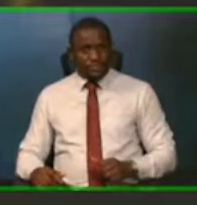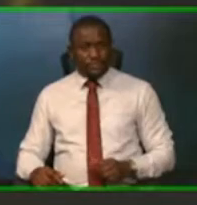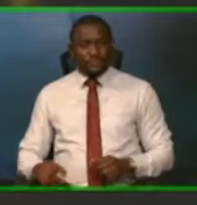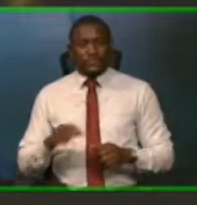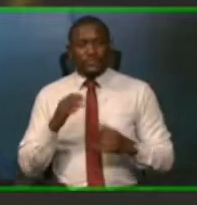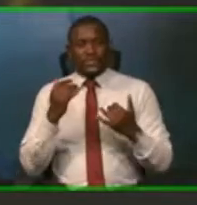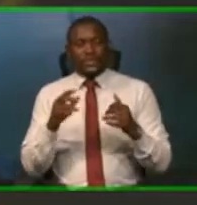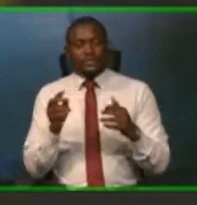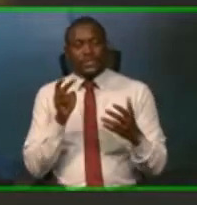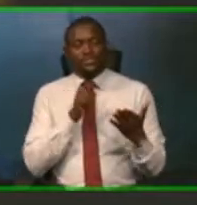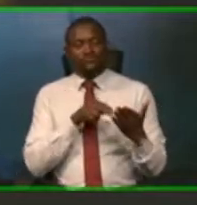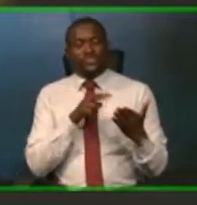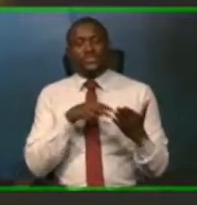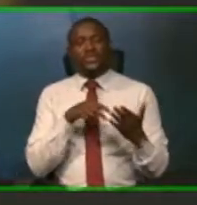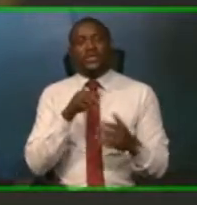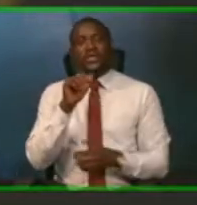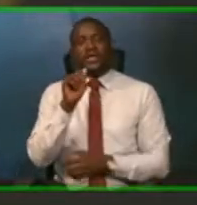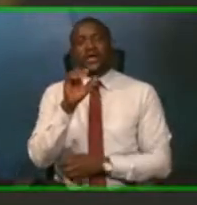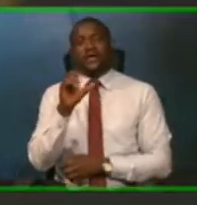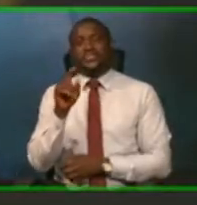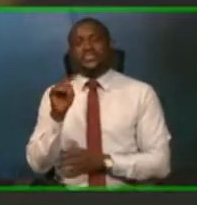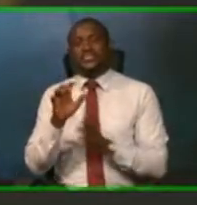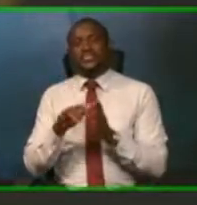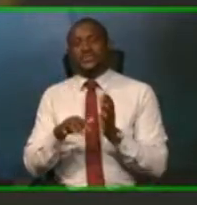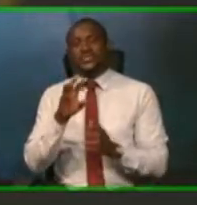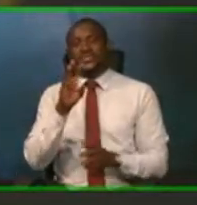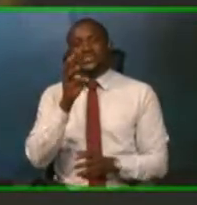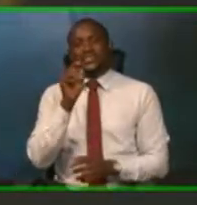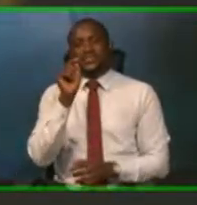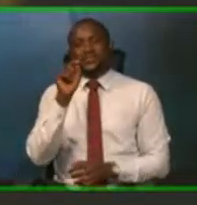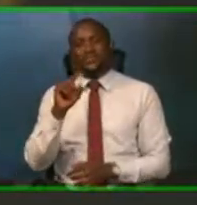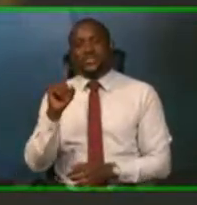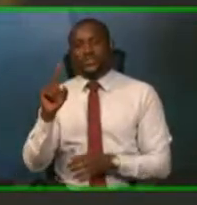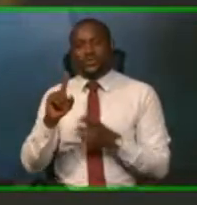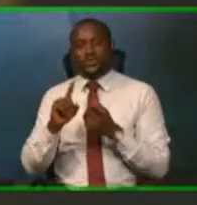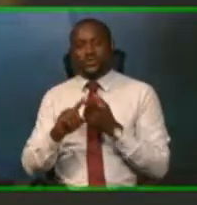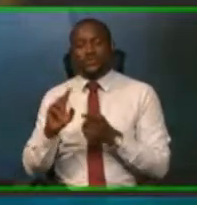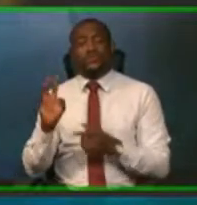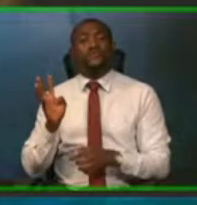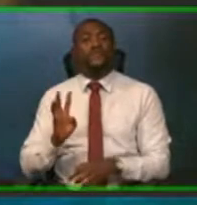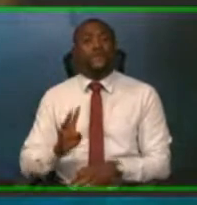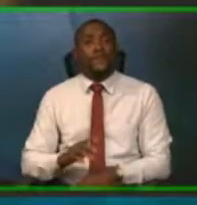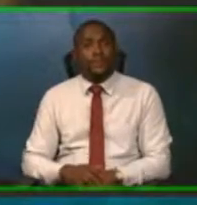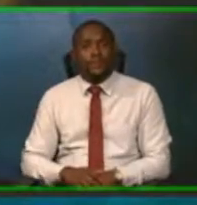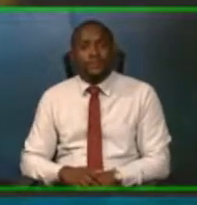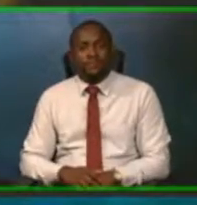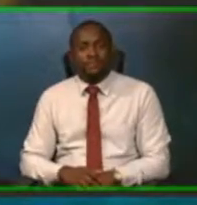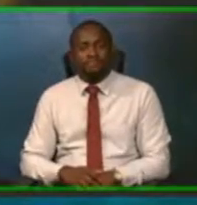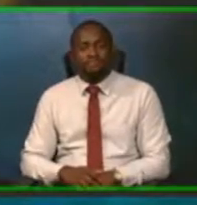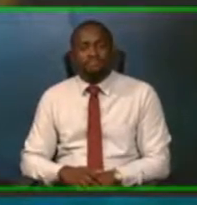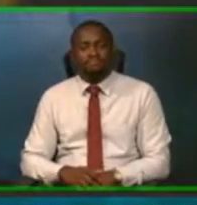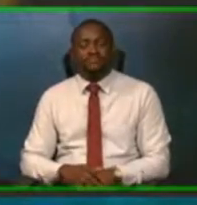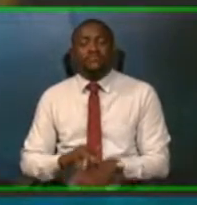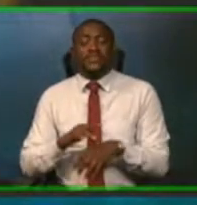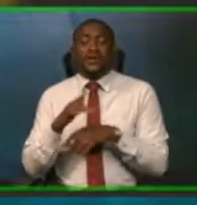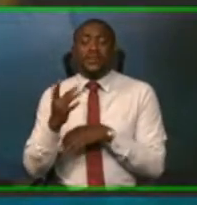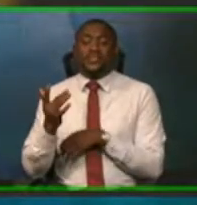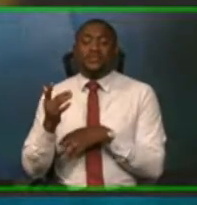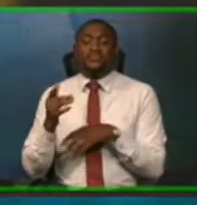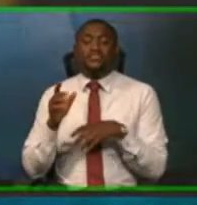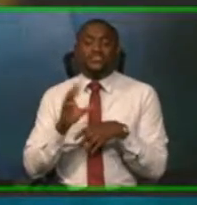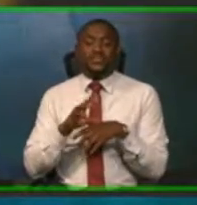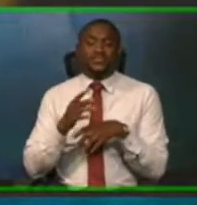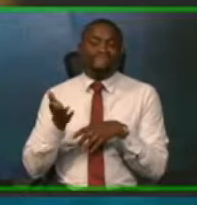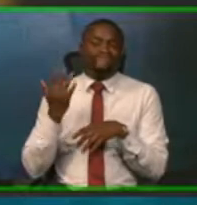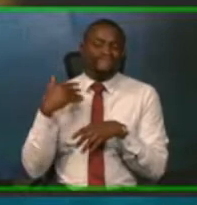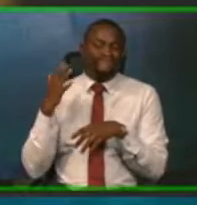Let's go to Acts chapter 6 and from verse 1 to 4. The early church is a template for us to be able to